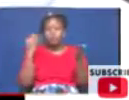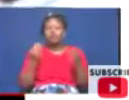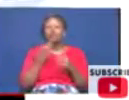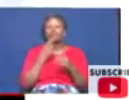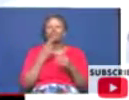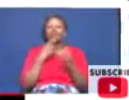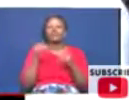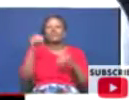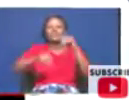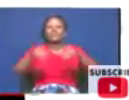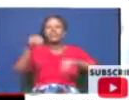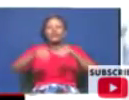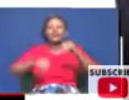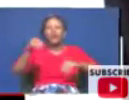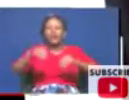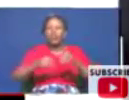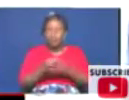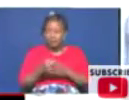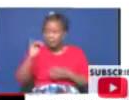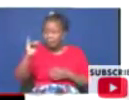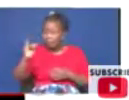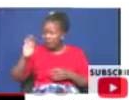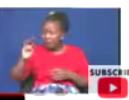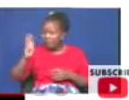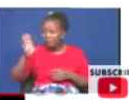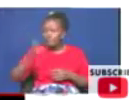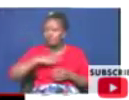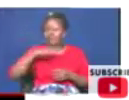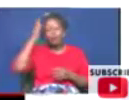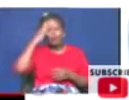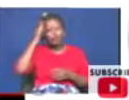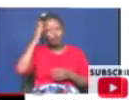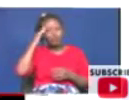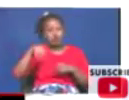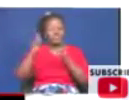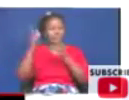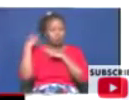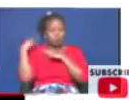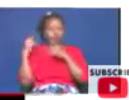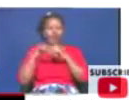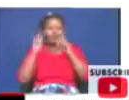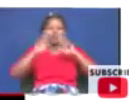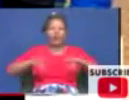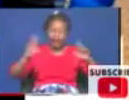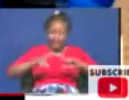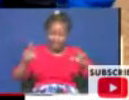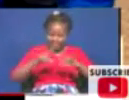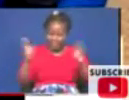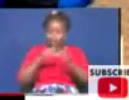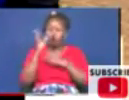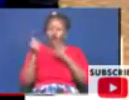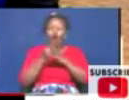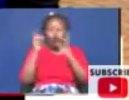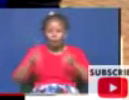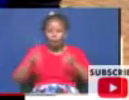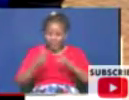election. IEBC nafikiria wanajua kazi yao na wamejitayarisha na kila mtu aweke amani. Na